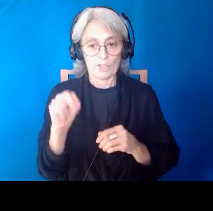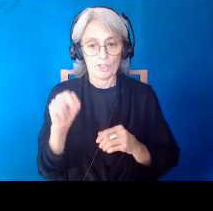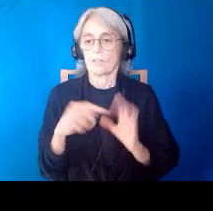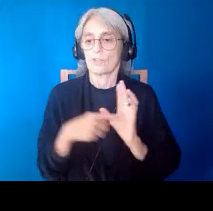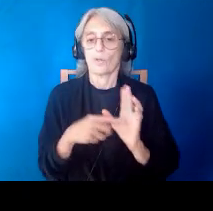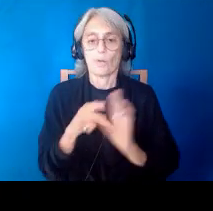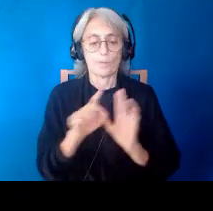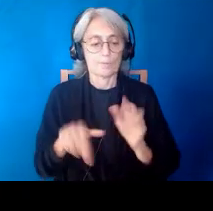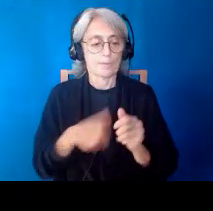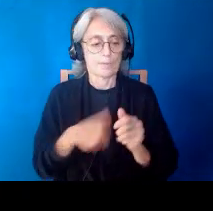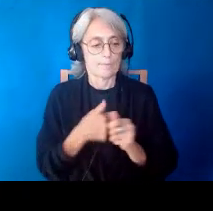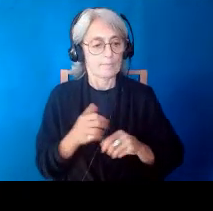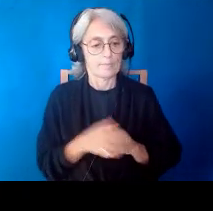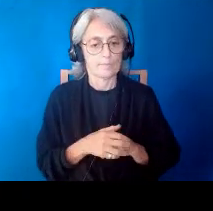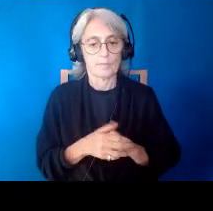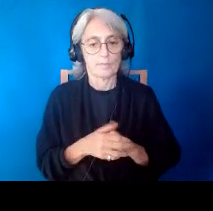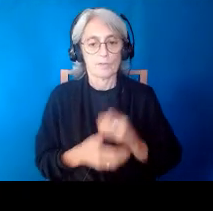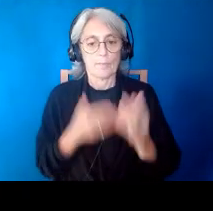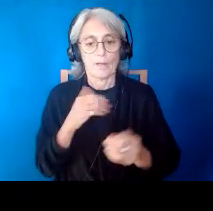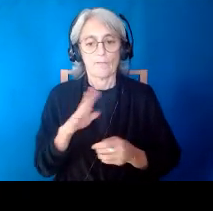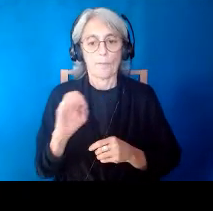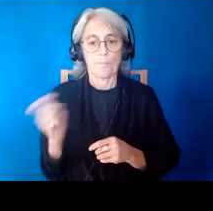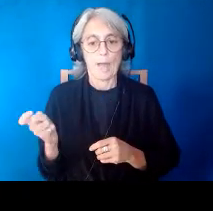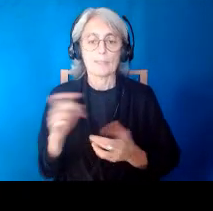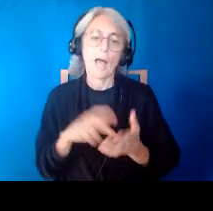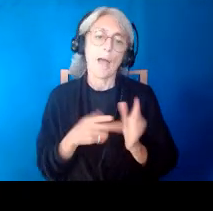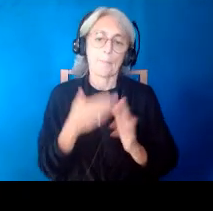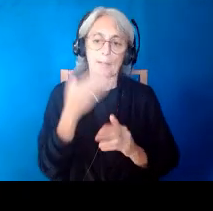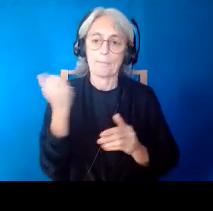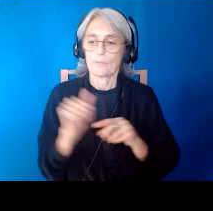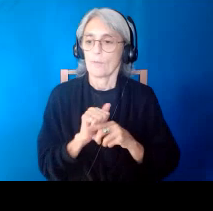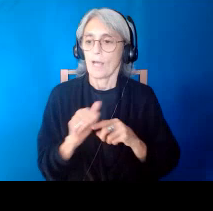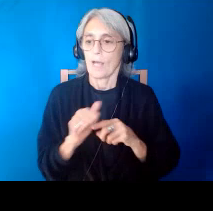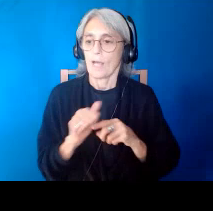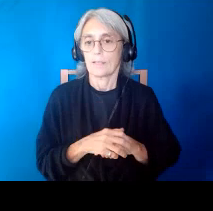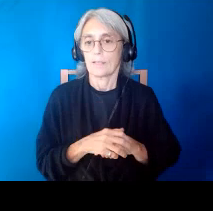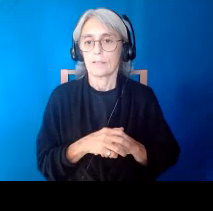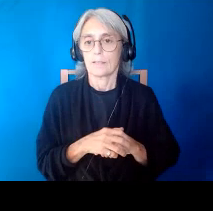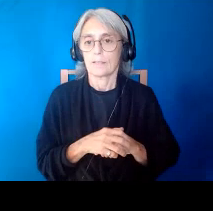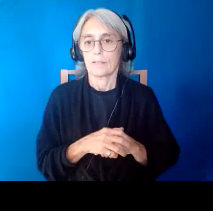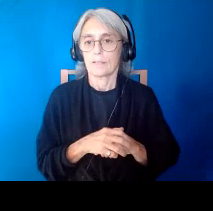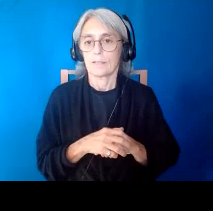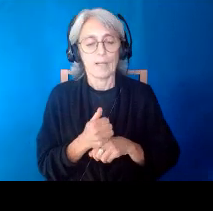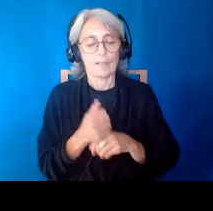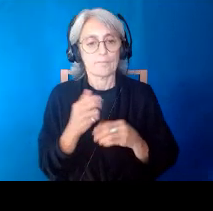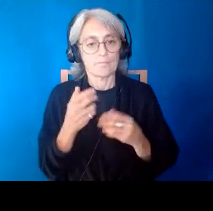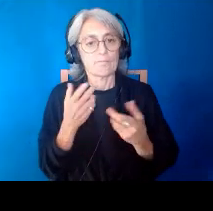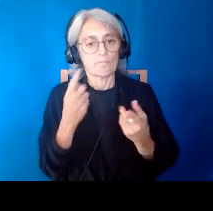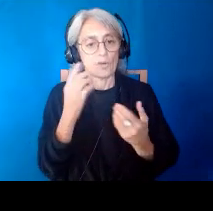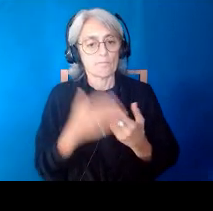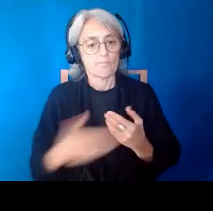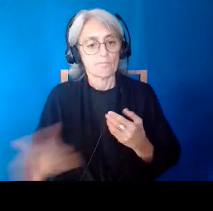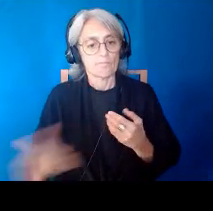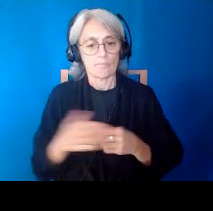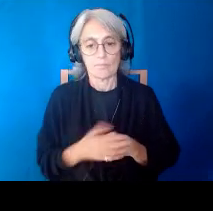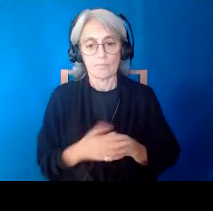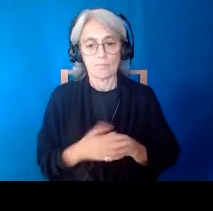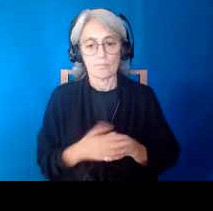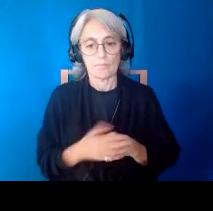making recommendations for best practices, we are setting a precedent. A precedent where inclusion and equity are not